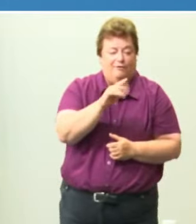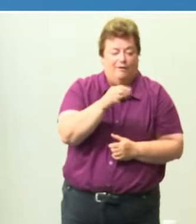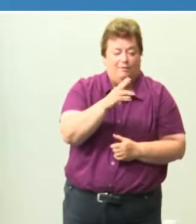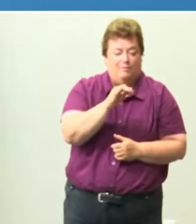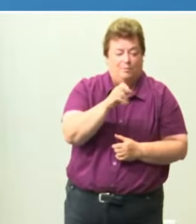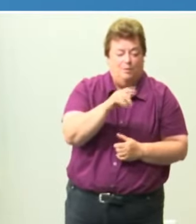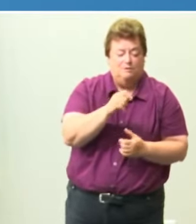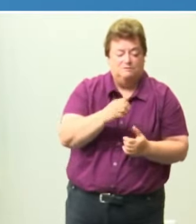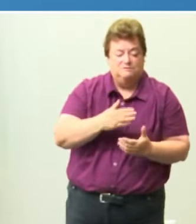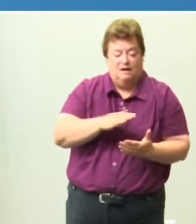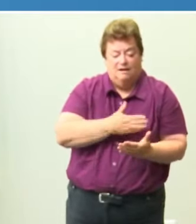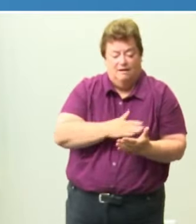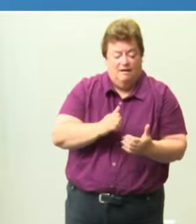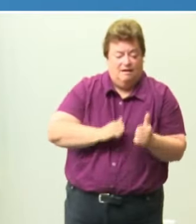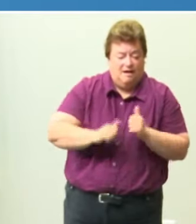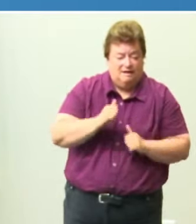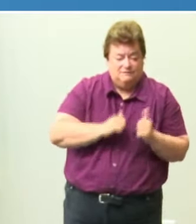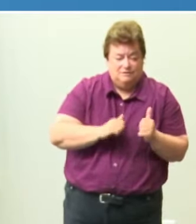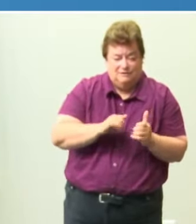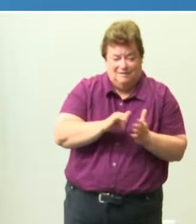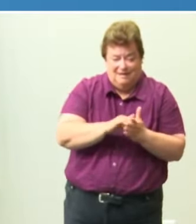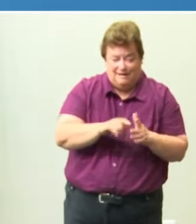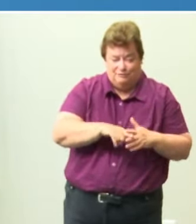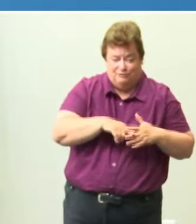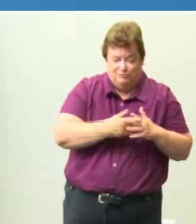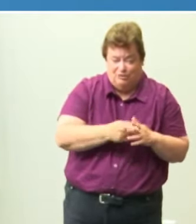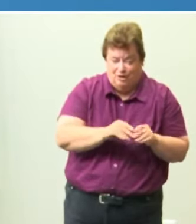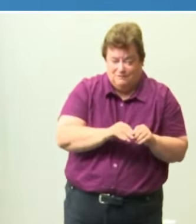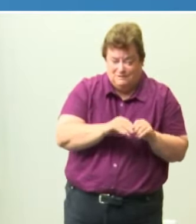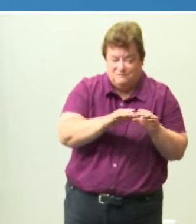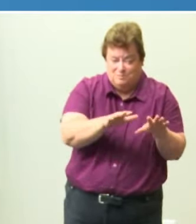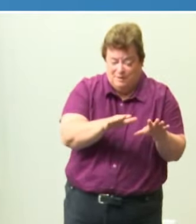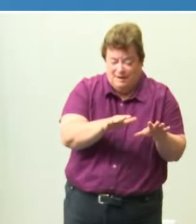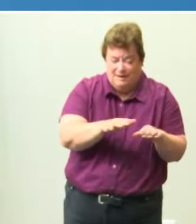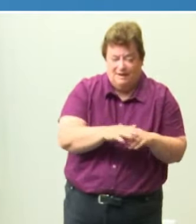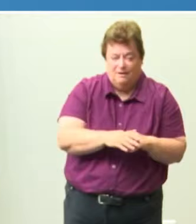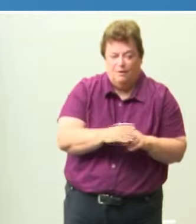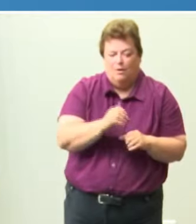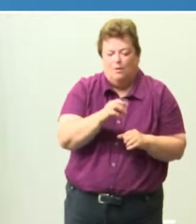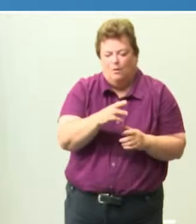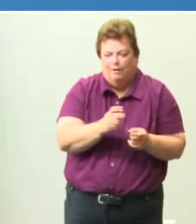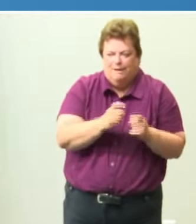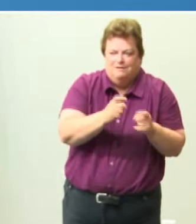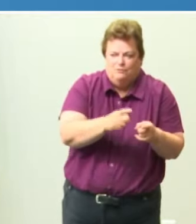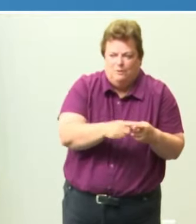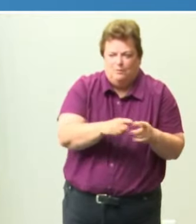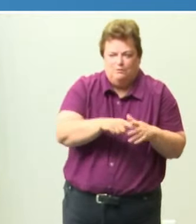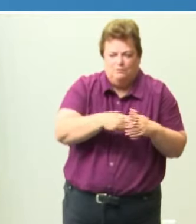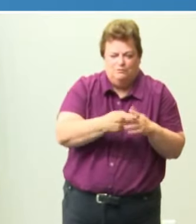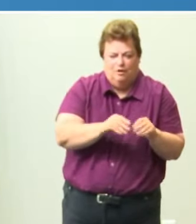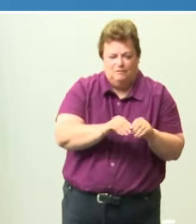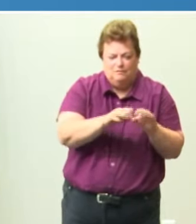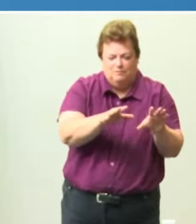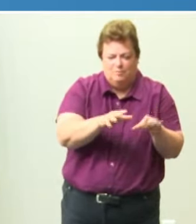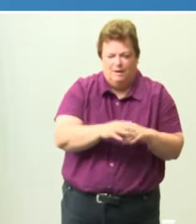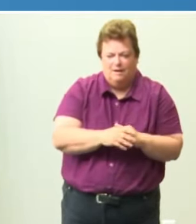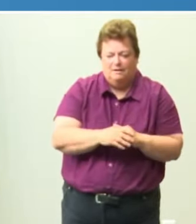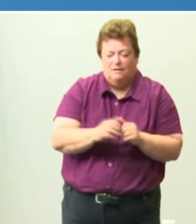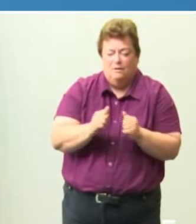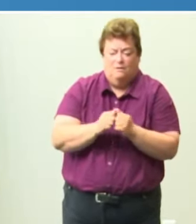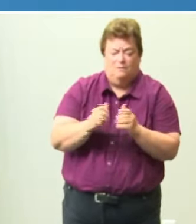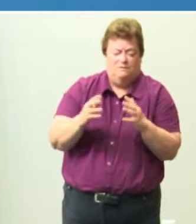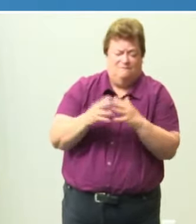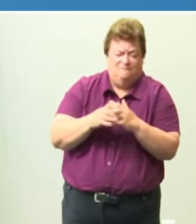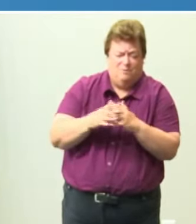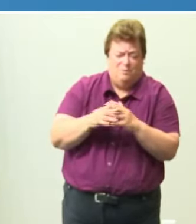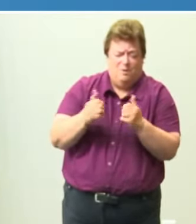contributed to spread, at least here in Lincoln. It looks like maybe it might have contributed to spread statewide. But, I mean, with football